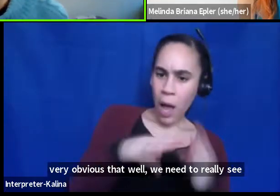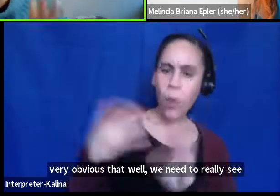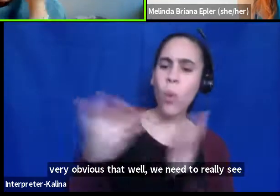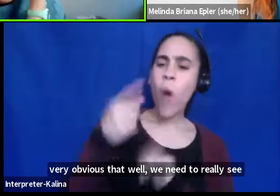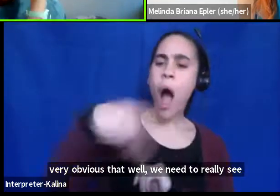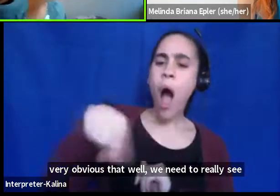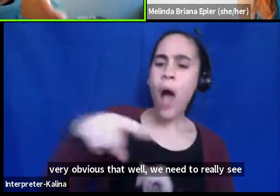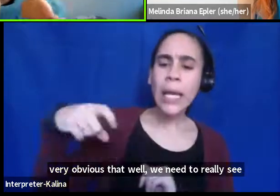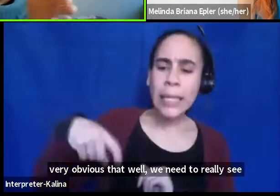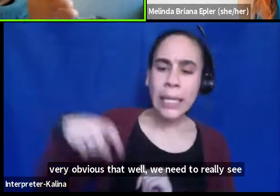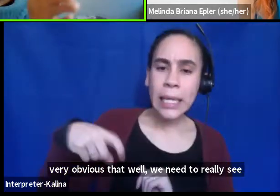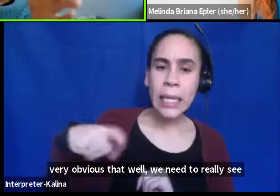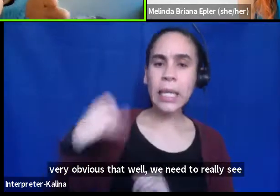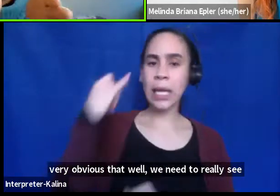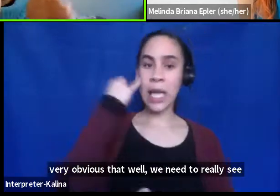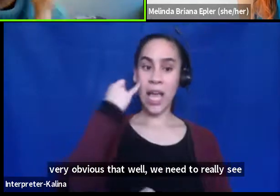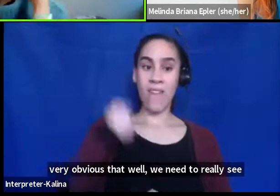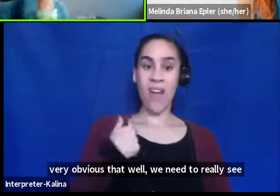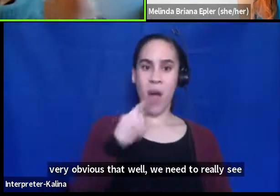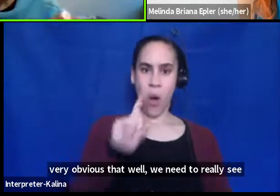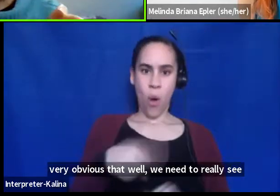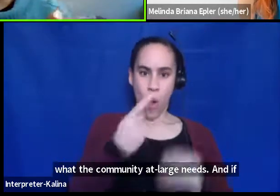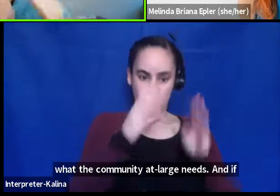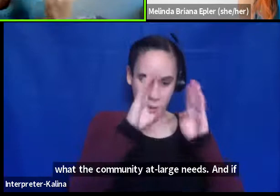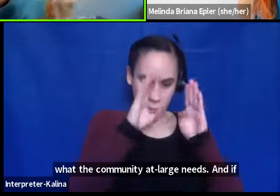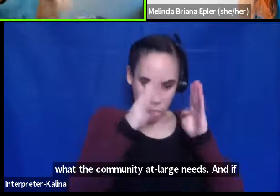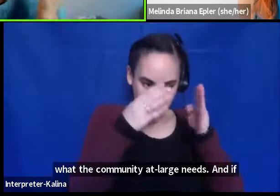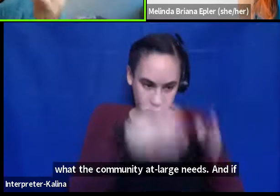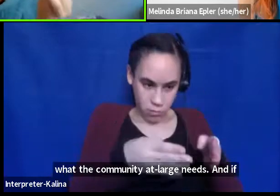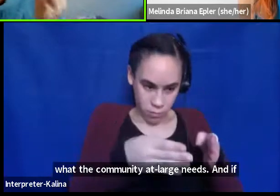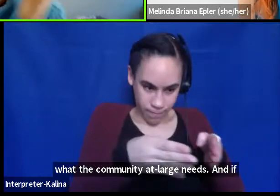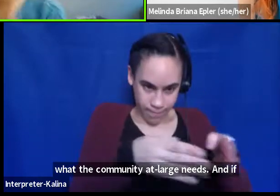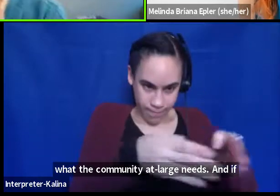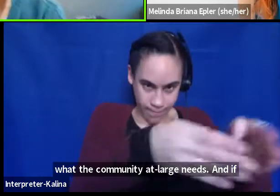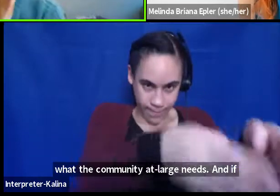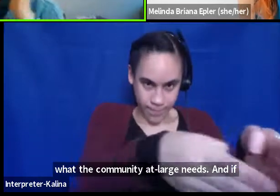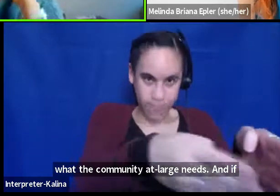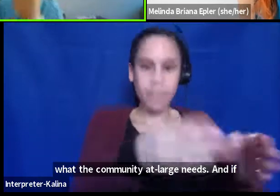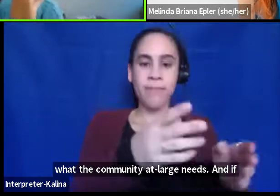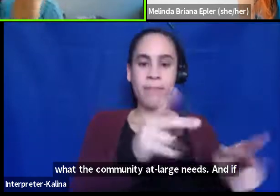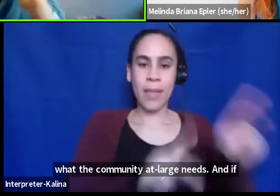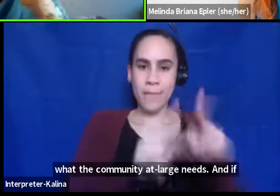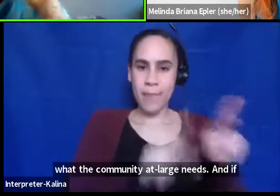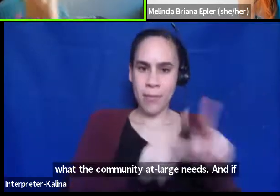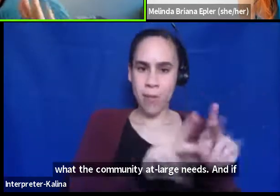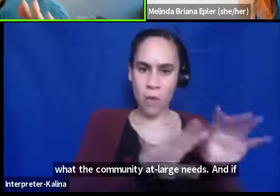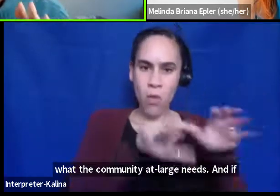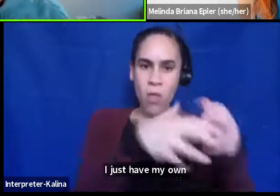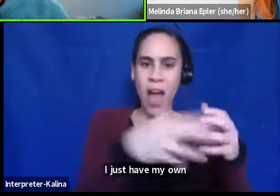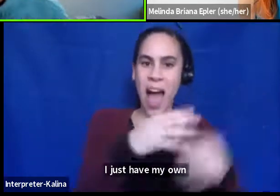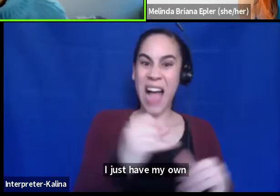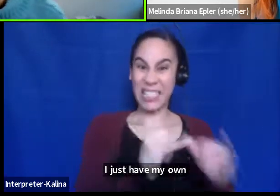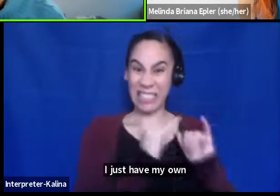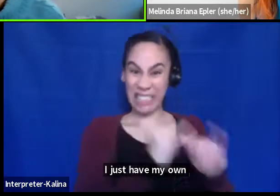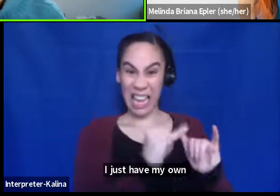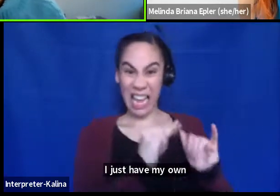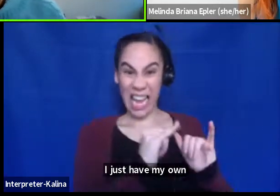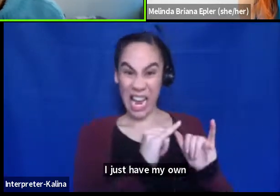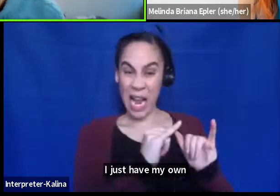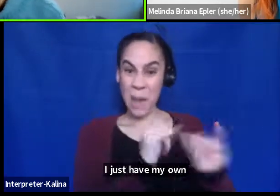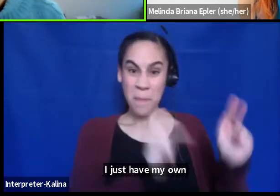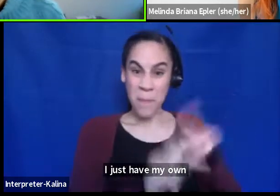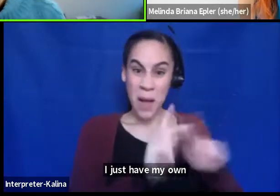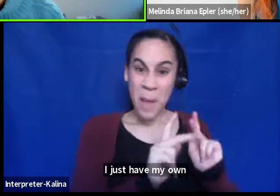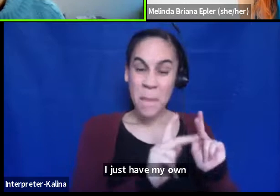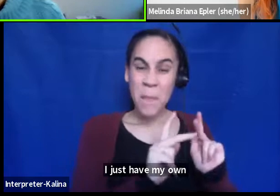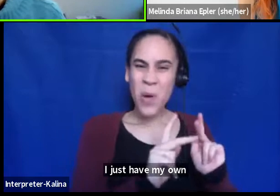And if I just have my own narrow viewpoint and then I surround myself with people who think like I do, I'm not